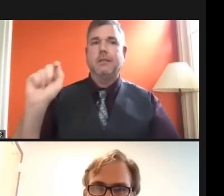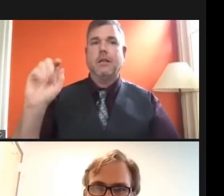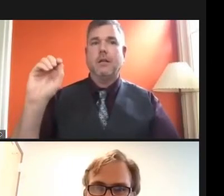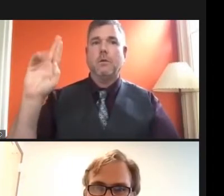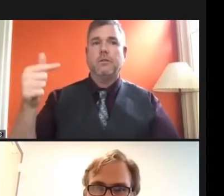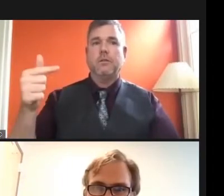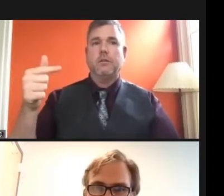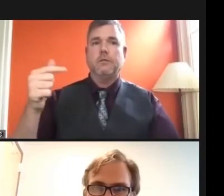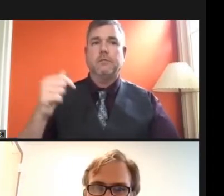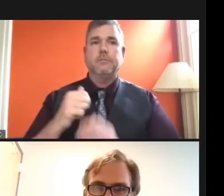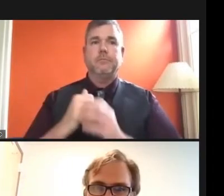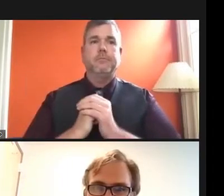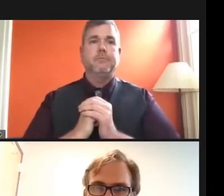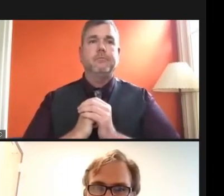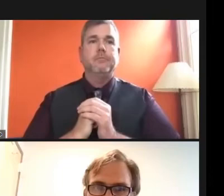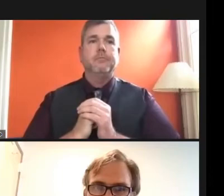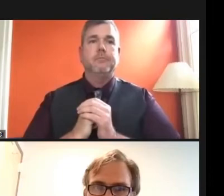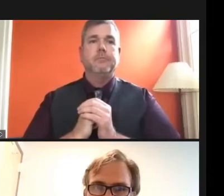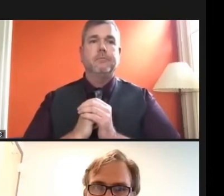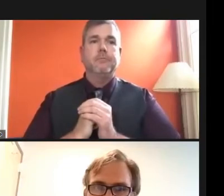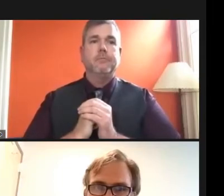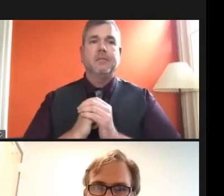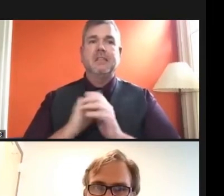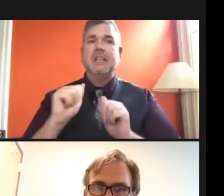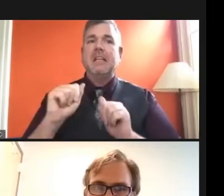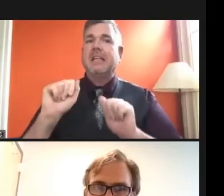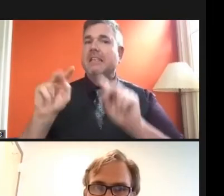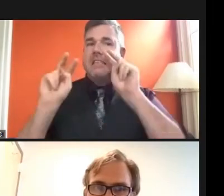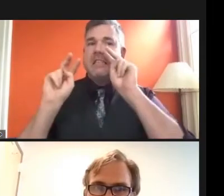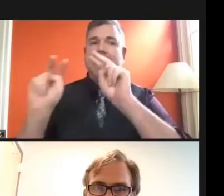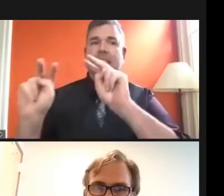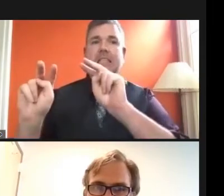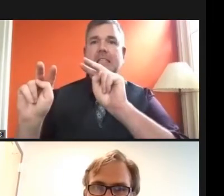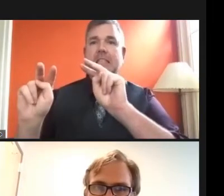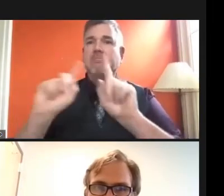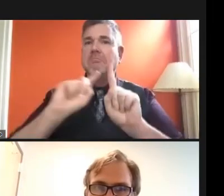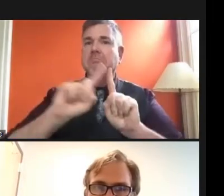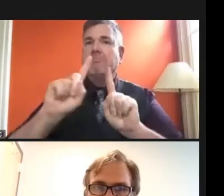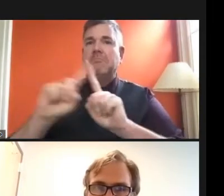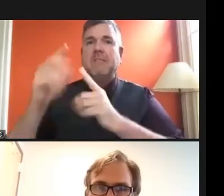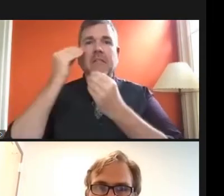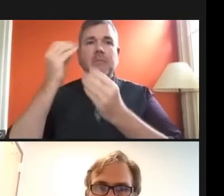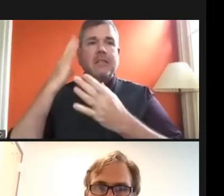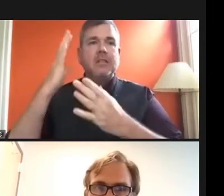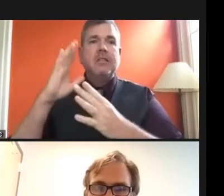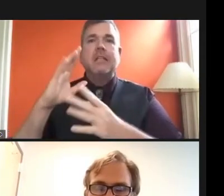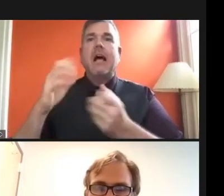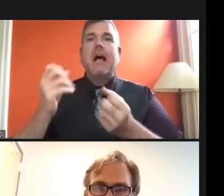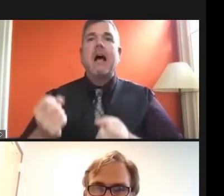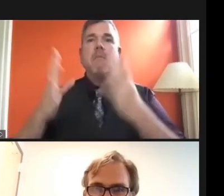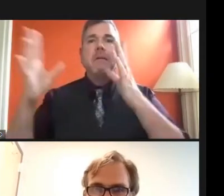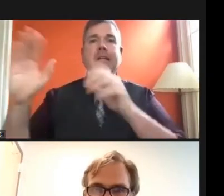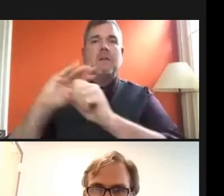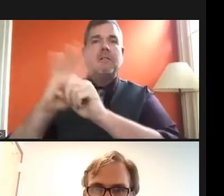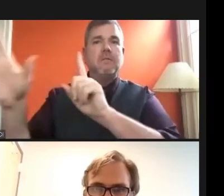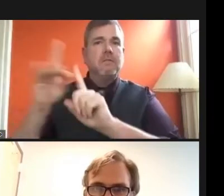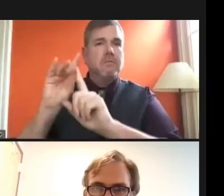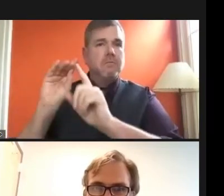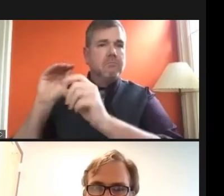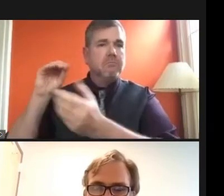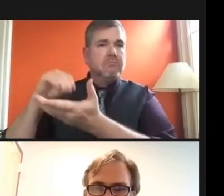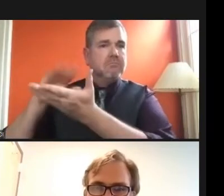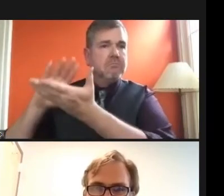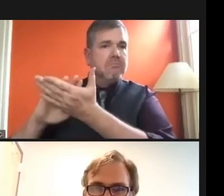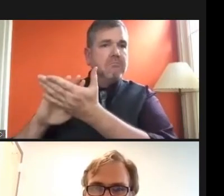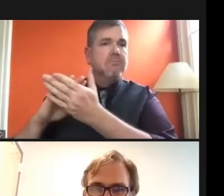data and other updates about Marin's response to the COVID-19 pandemic. Simply click on the subscribe button on the website's